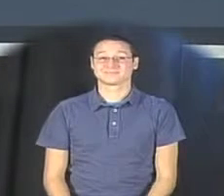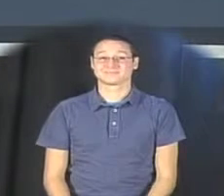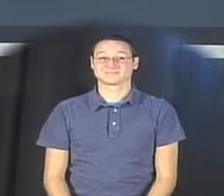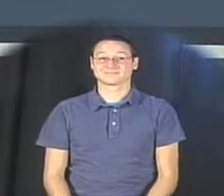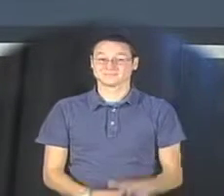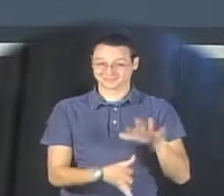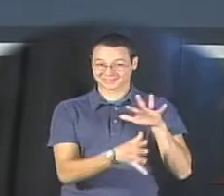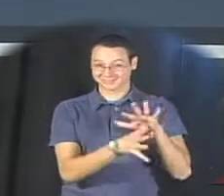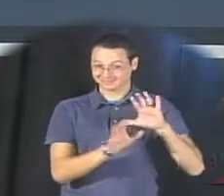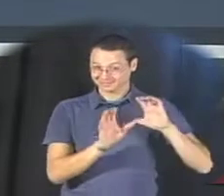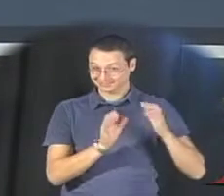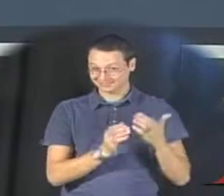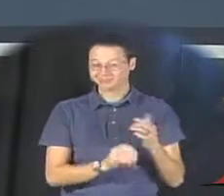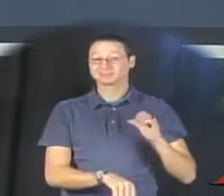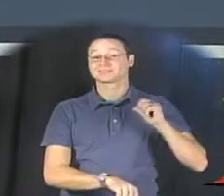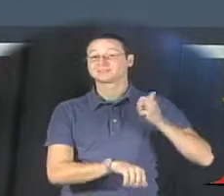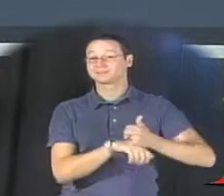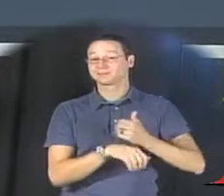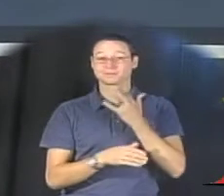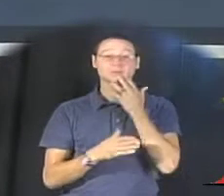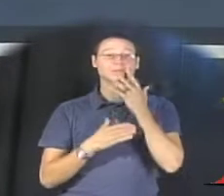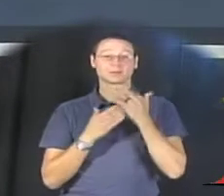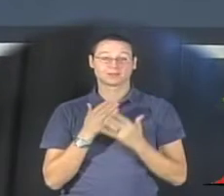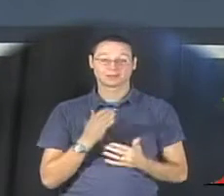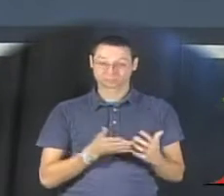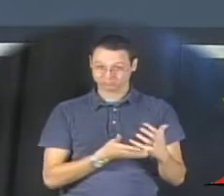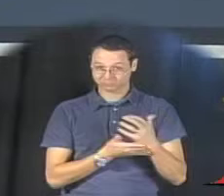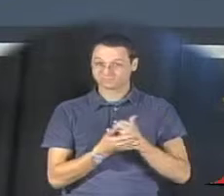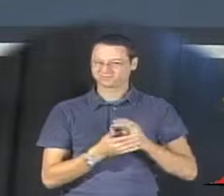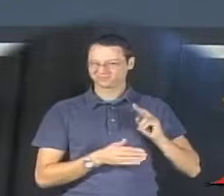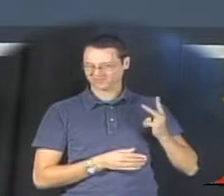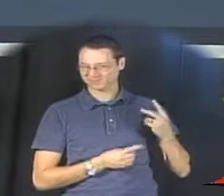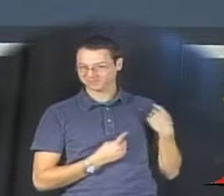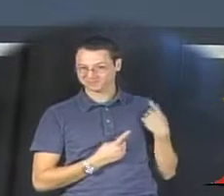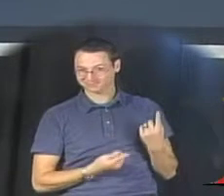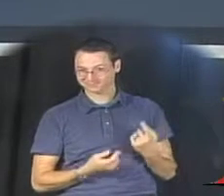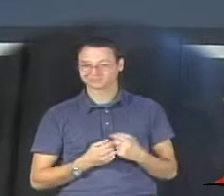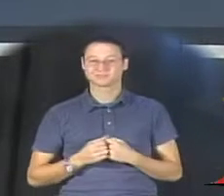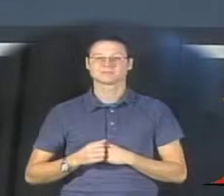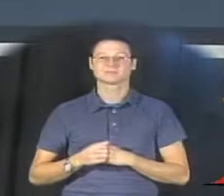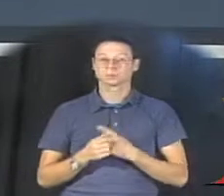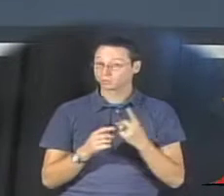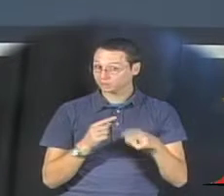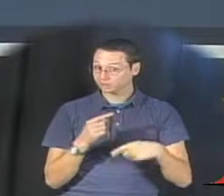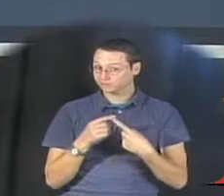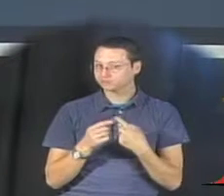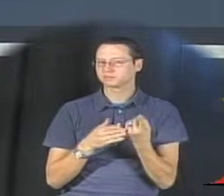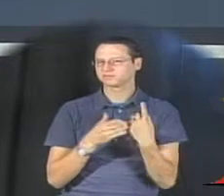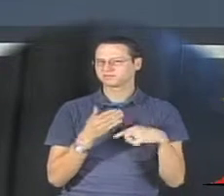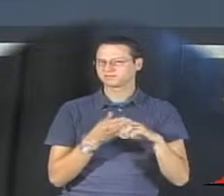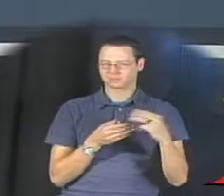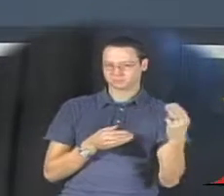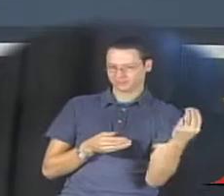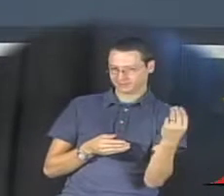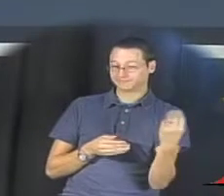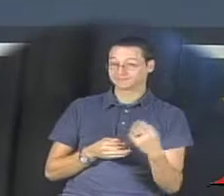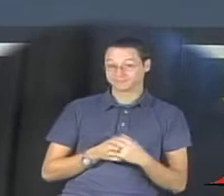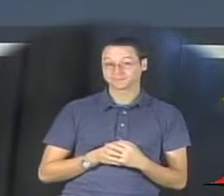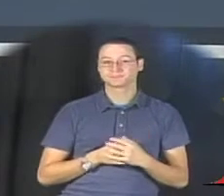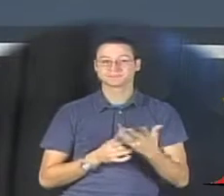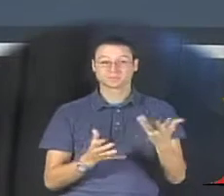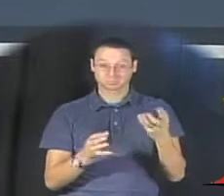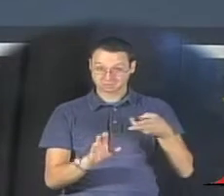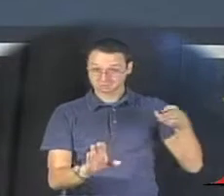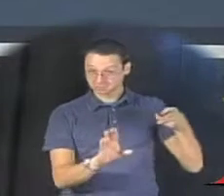The class of 2013 is sponsoring its second blood drive of the school year. It's next Monday, November 5th. If you'd like